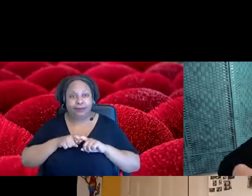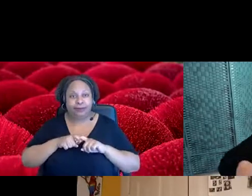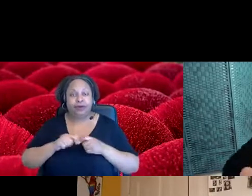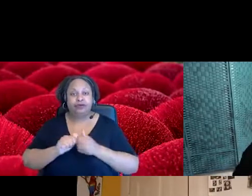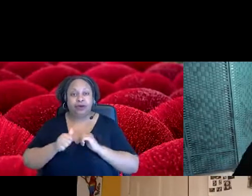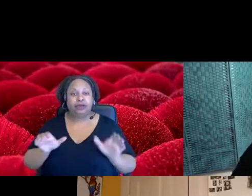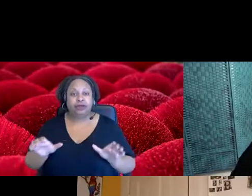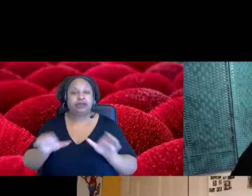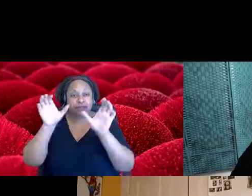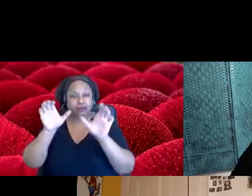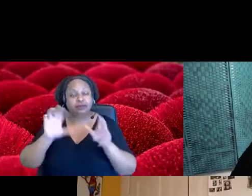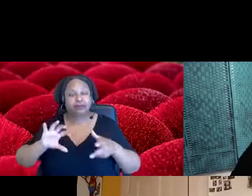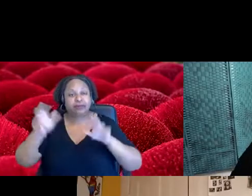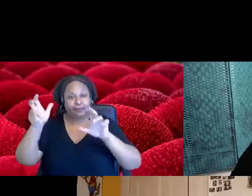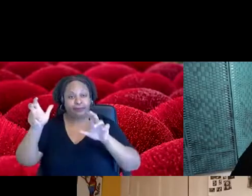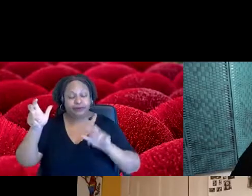me, because